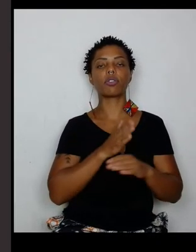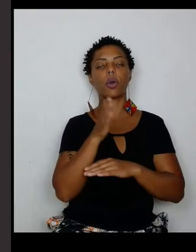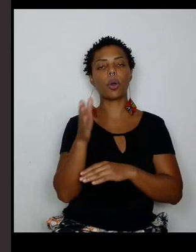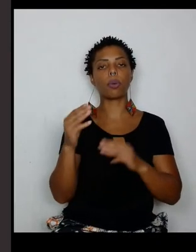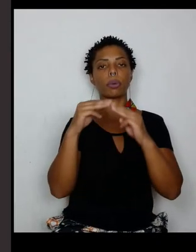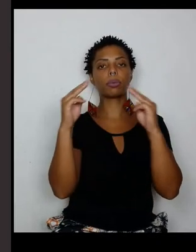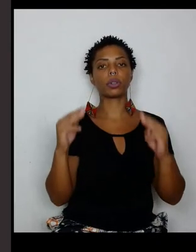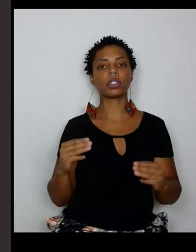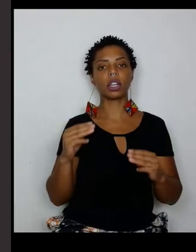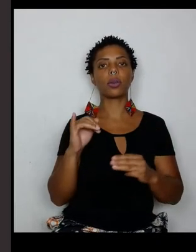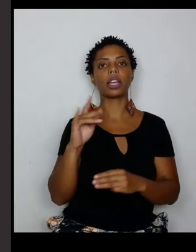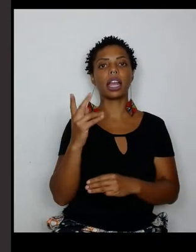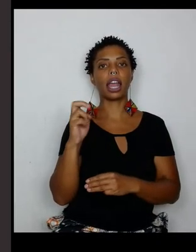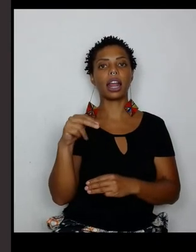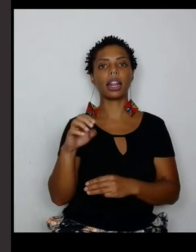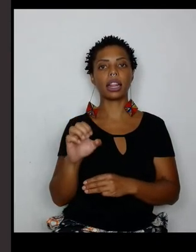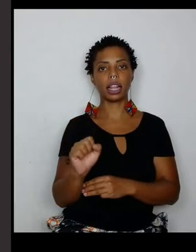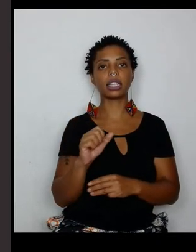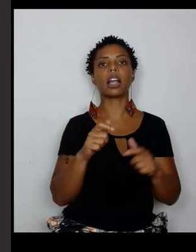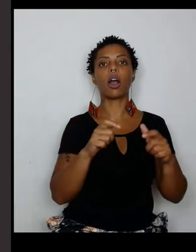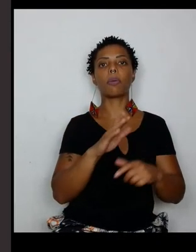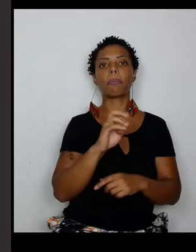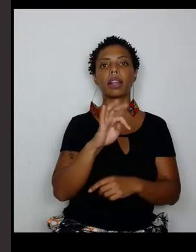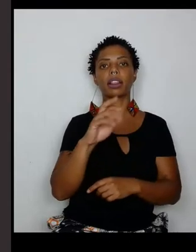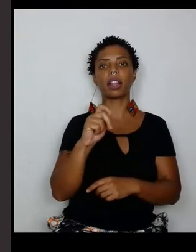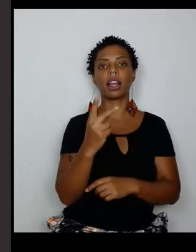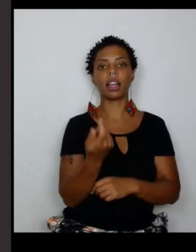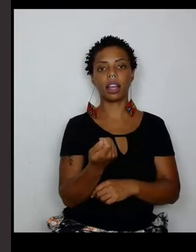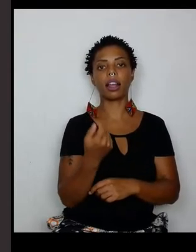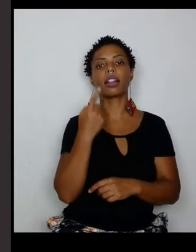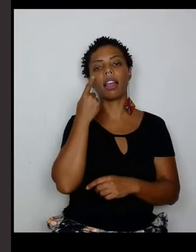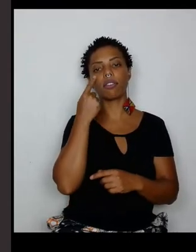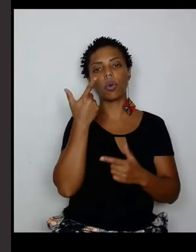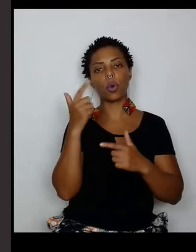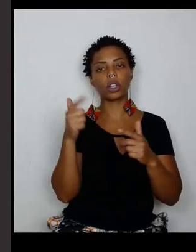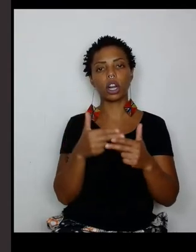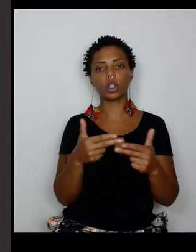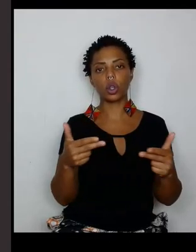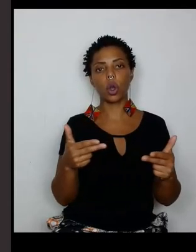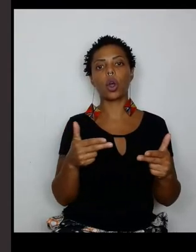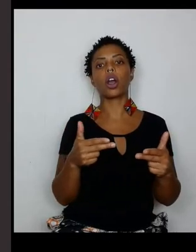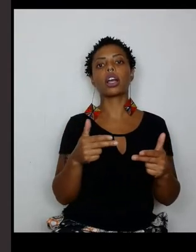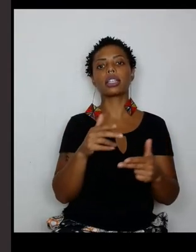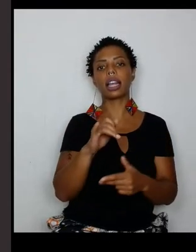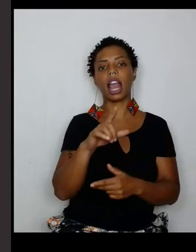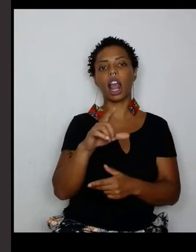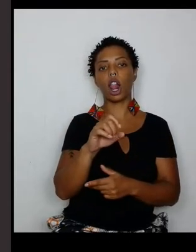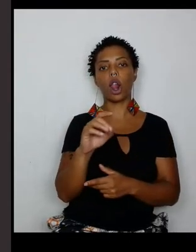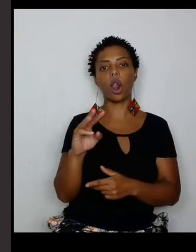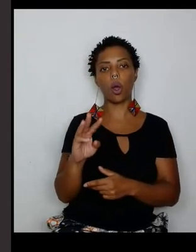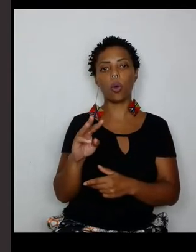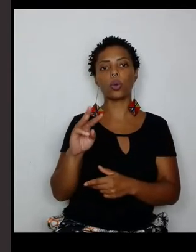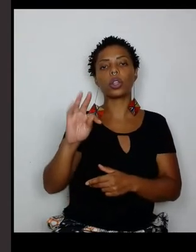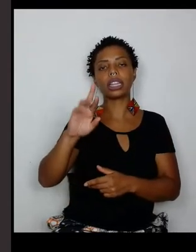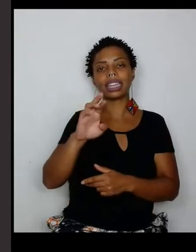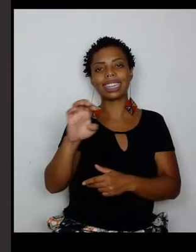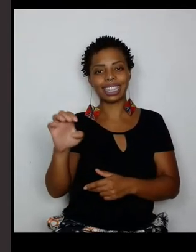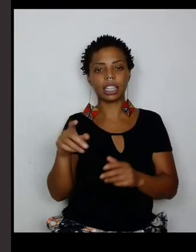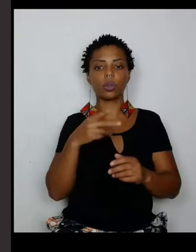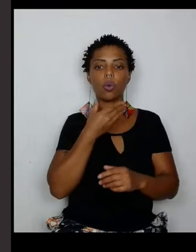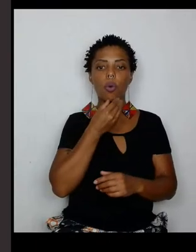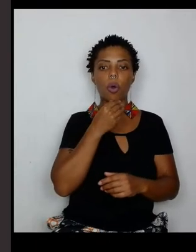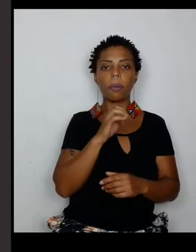things emil bernard's yellow tree at the left and had the chance to test at least one part of salomon gordo's thesis bernard's picture